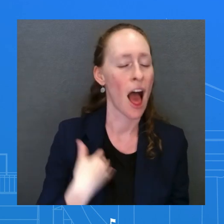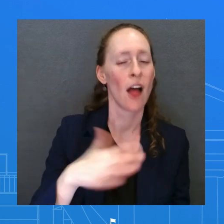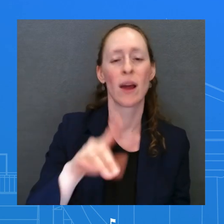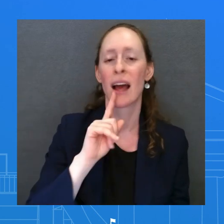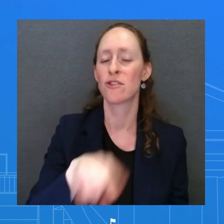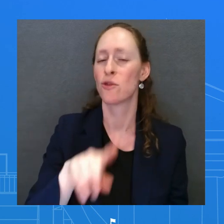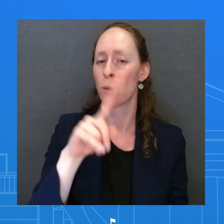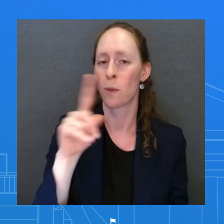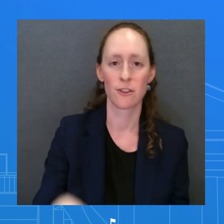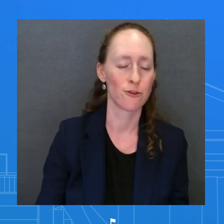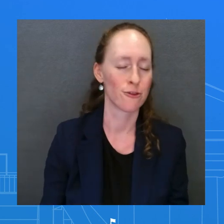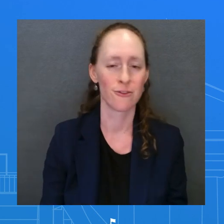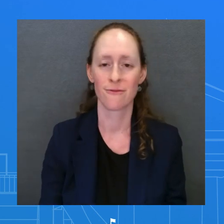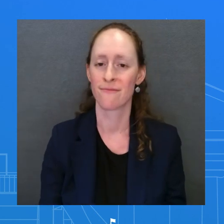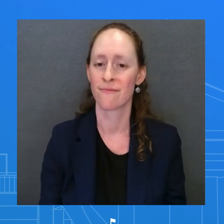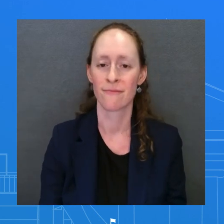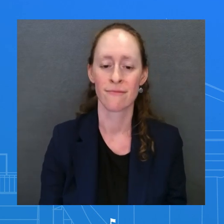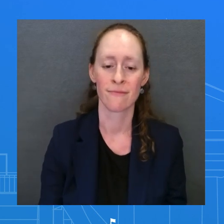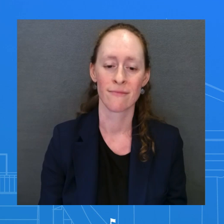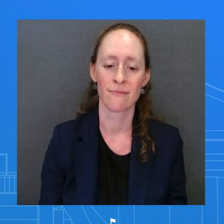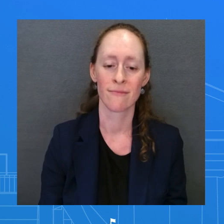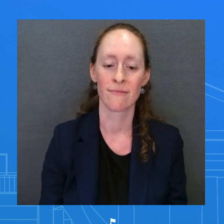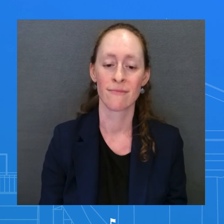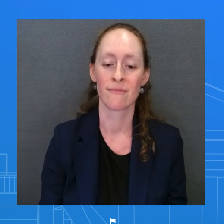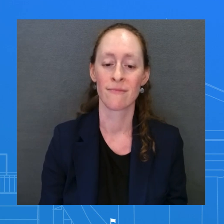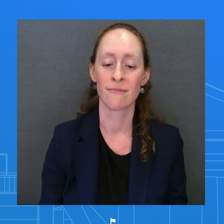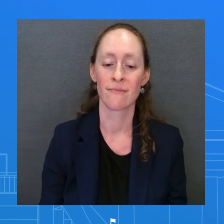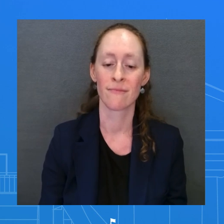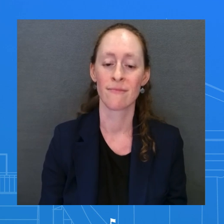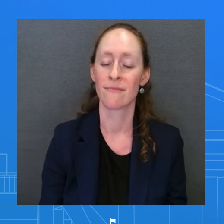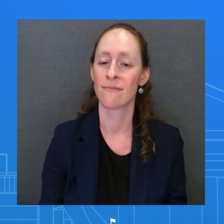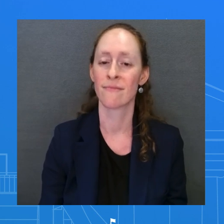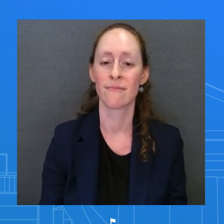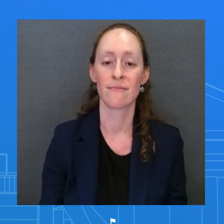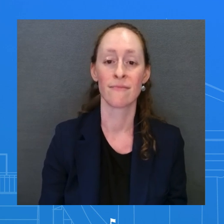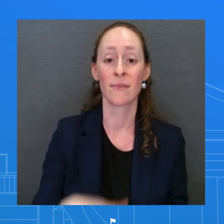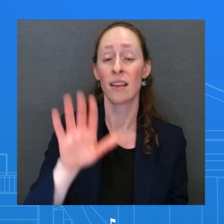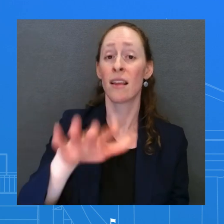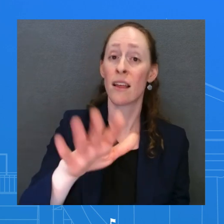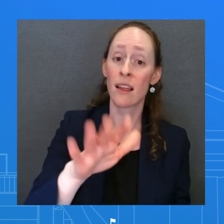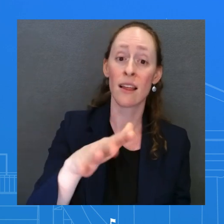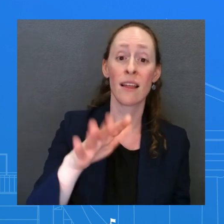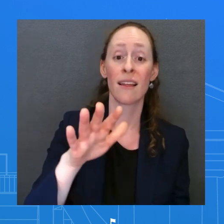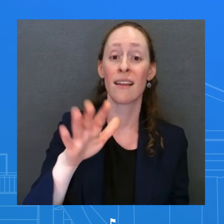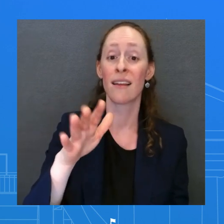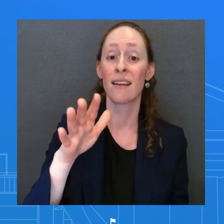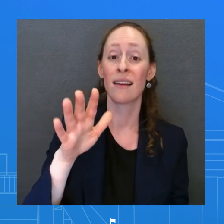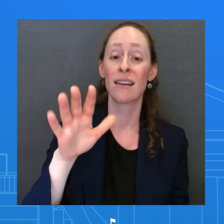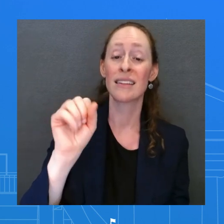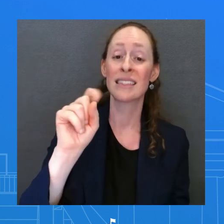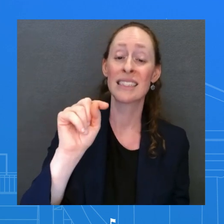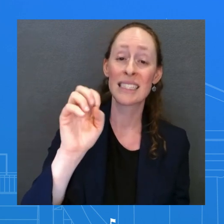you didn't. Yes or no? Was the president involved in the shakedown attempt? Stephen, I just answered the question.